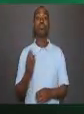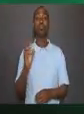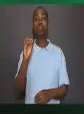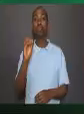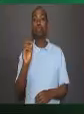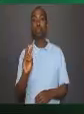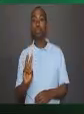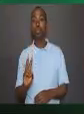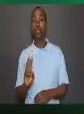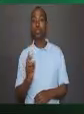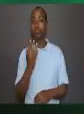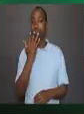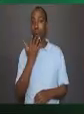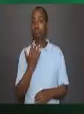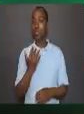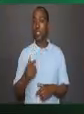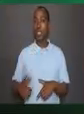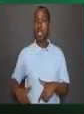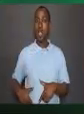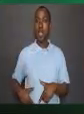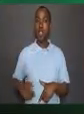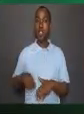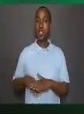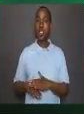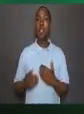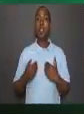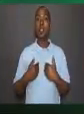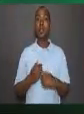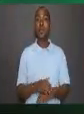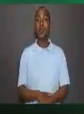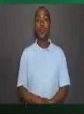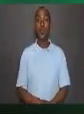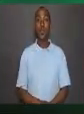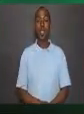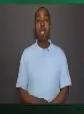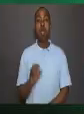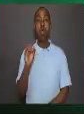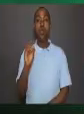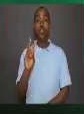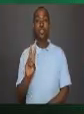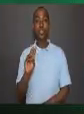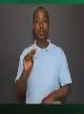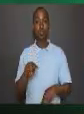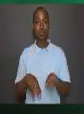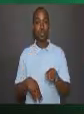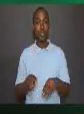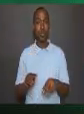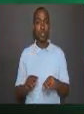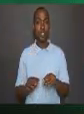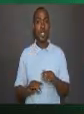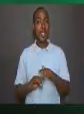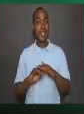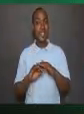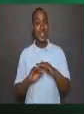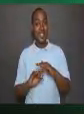than the blood inside the lungs. The oxygen moves from a region of